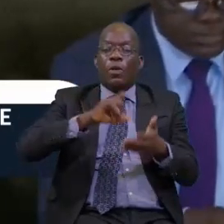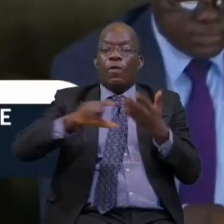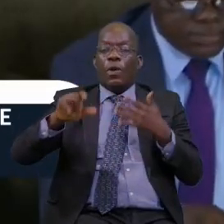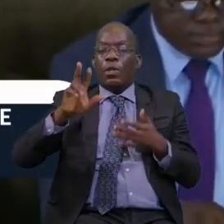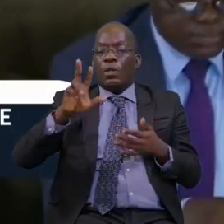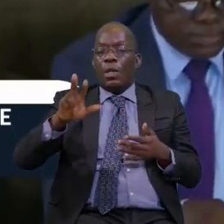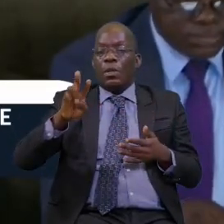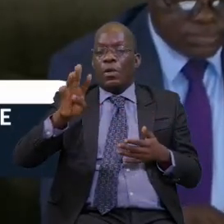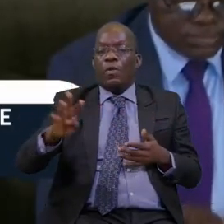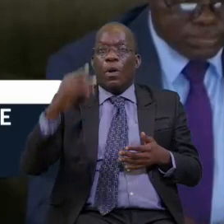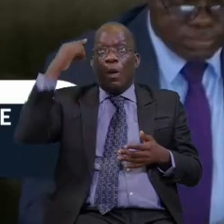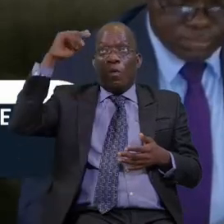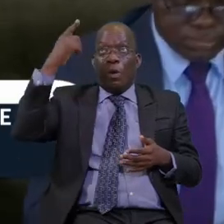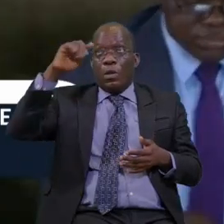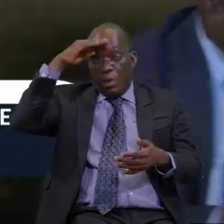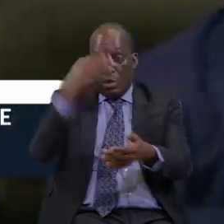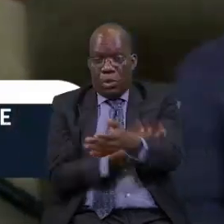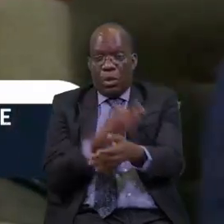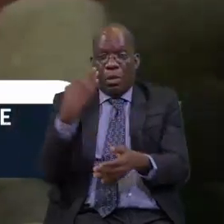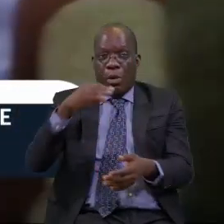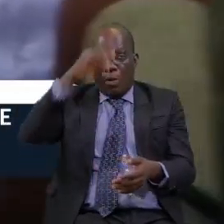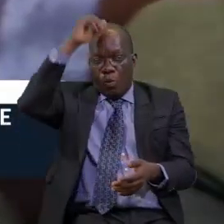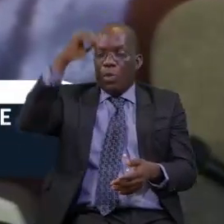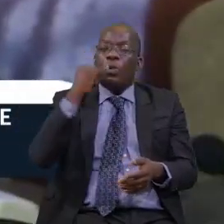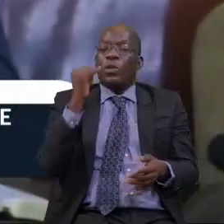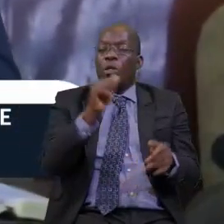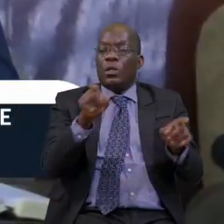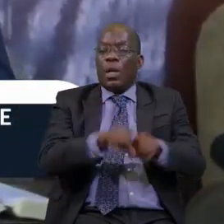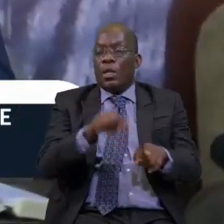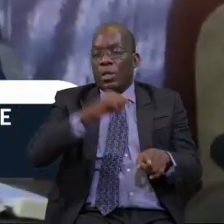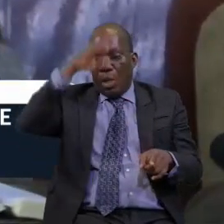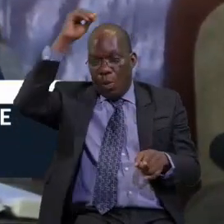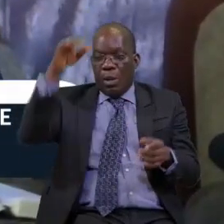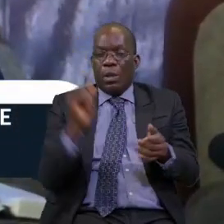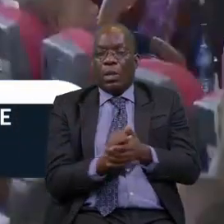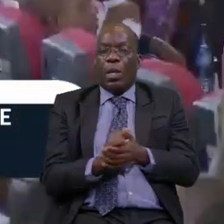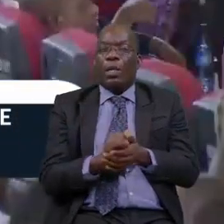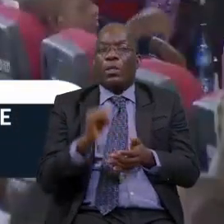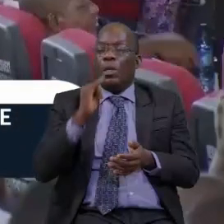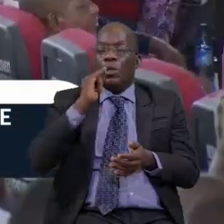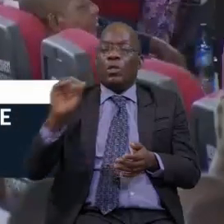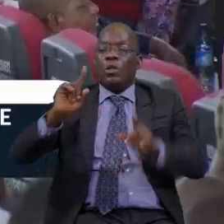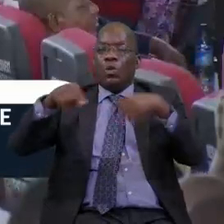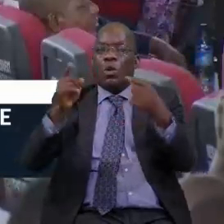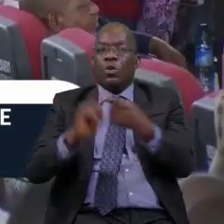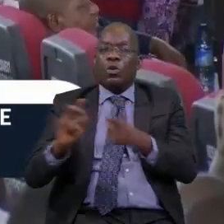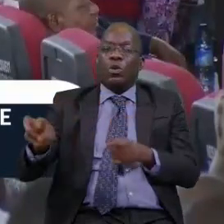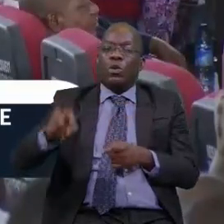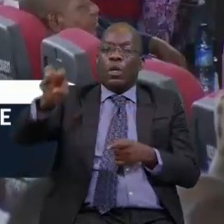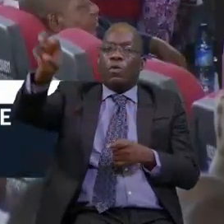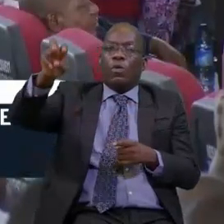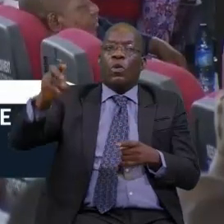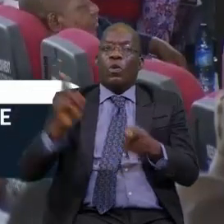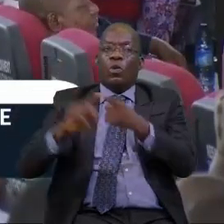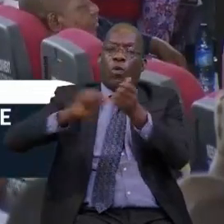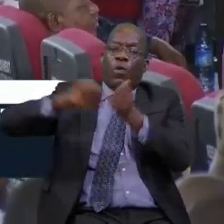for the Son of Man is as a man taking a far journey, who left